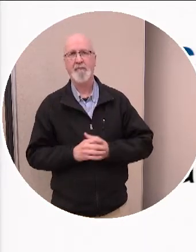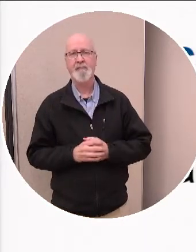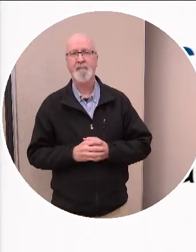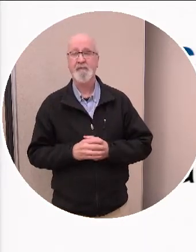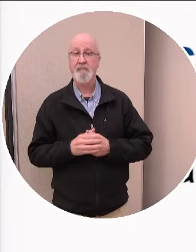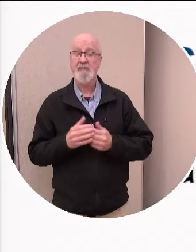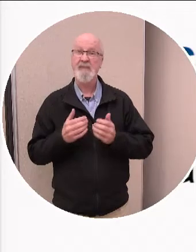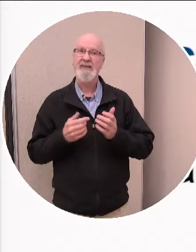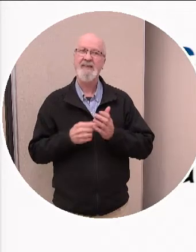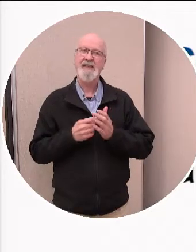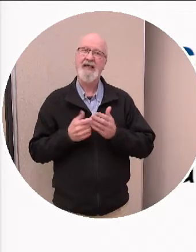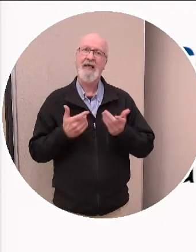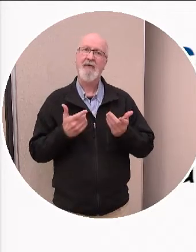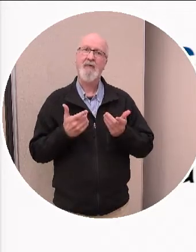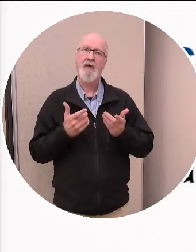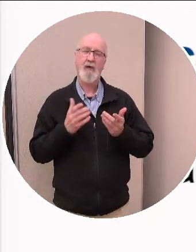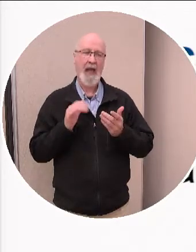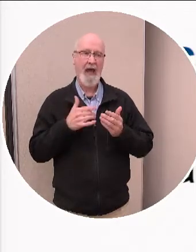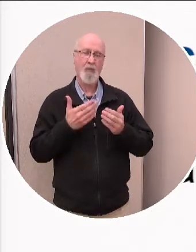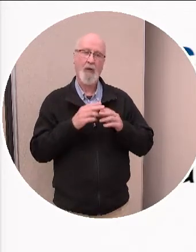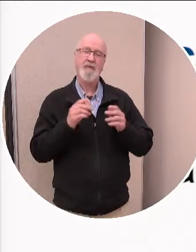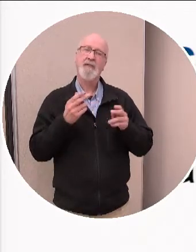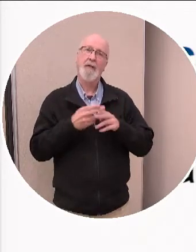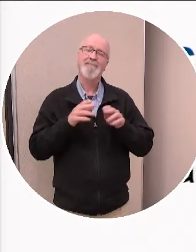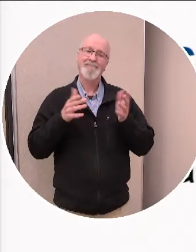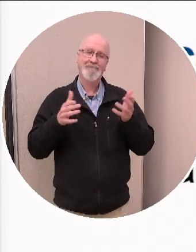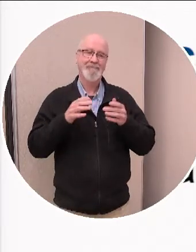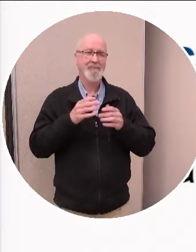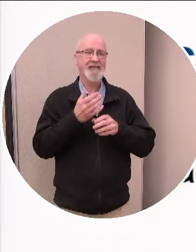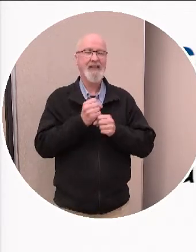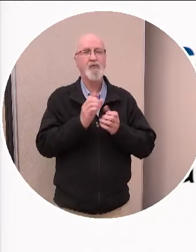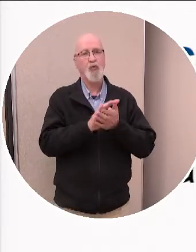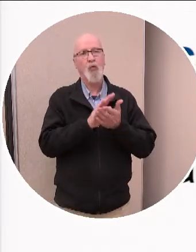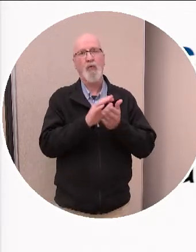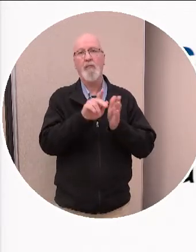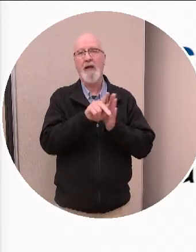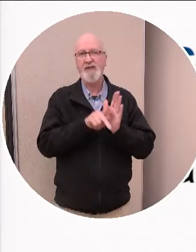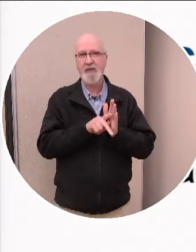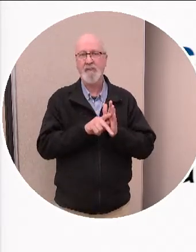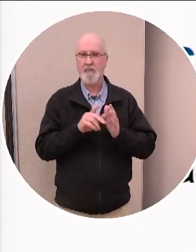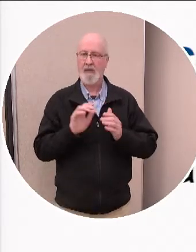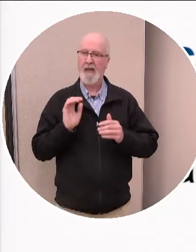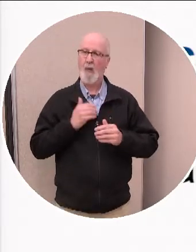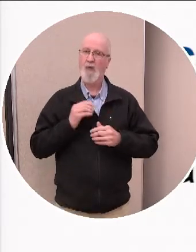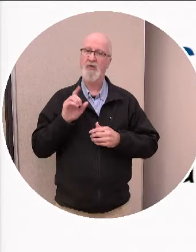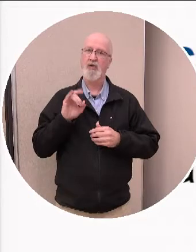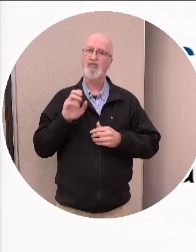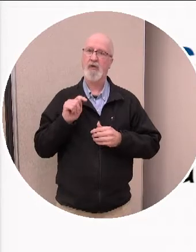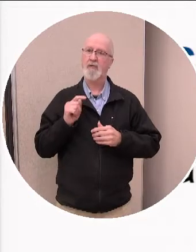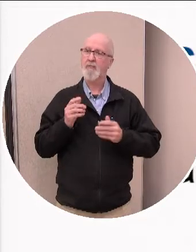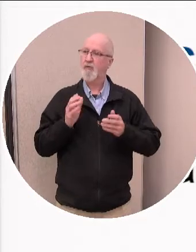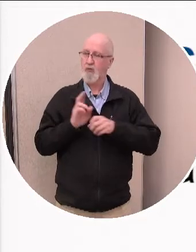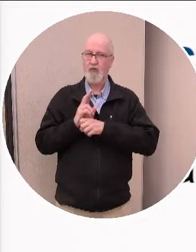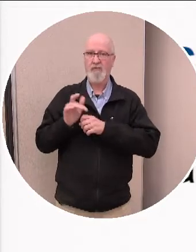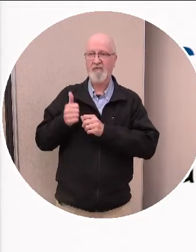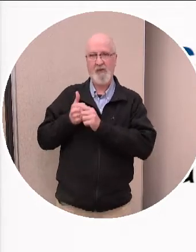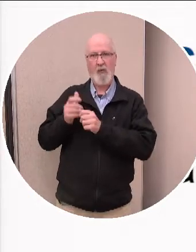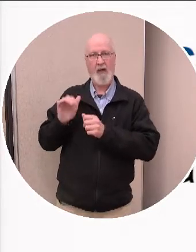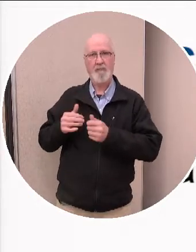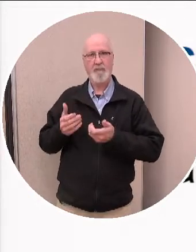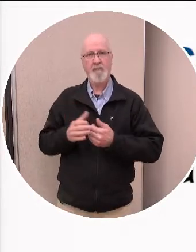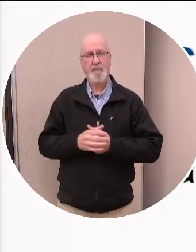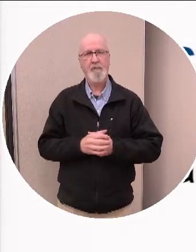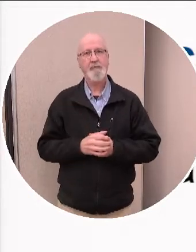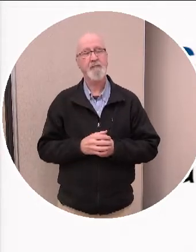is the overarching Safe and Caring Schools policy, which the district is responsible for implementing. It